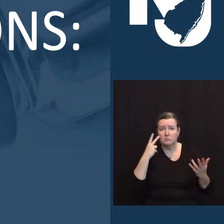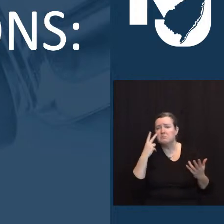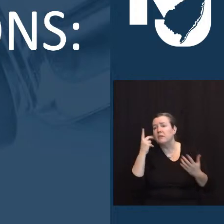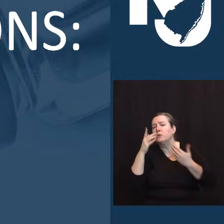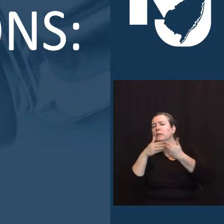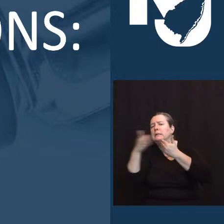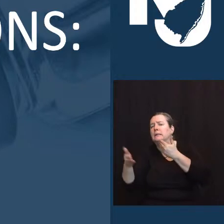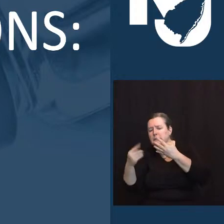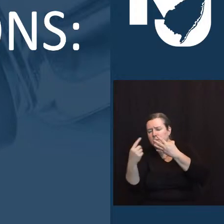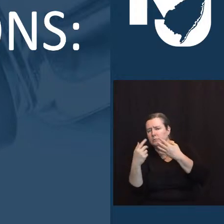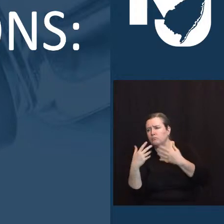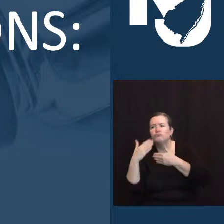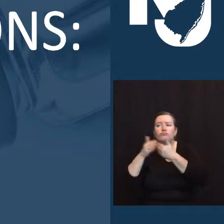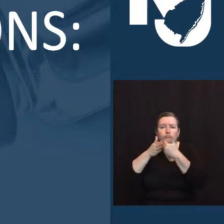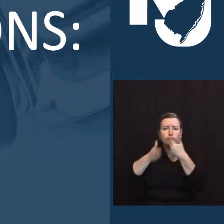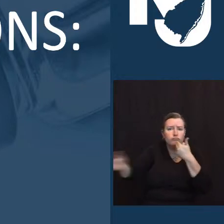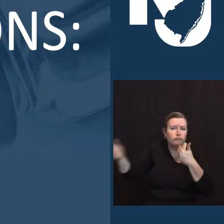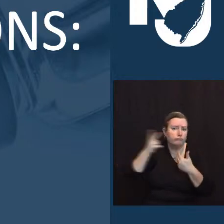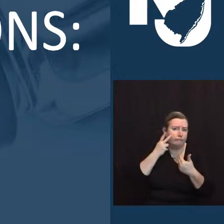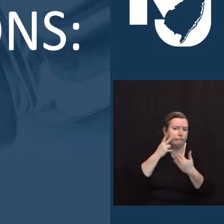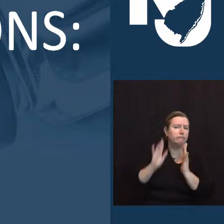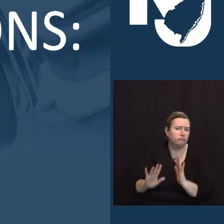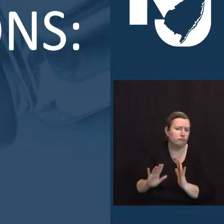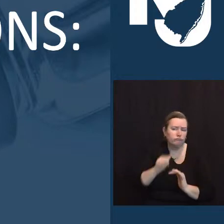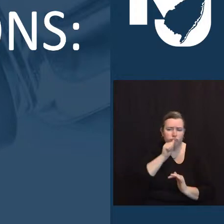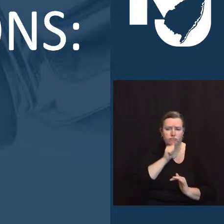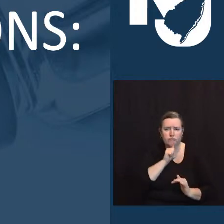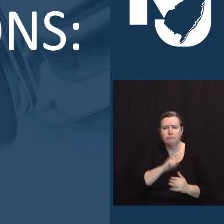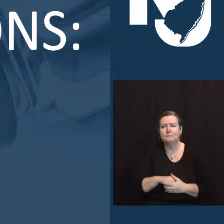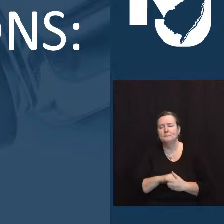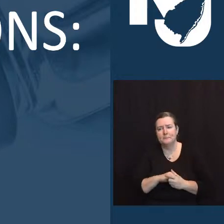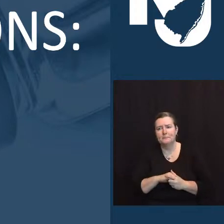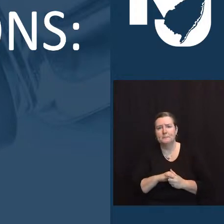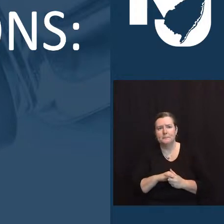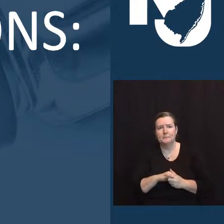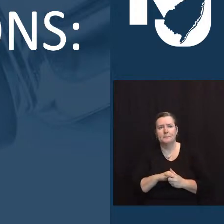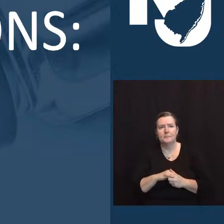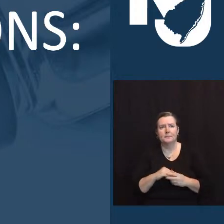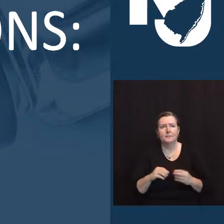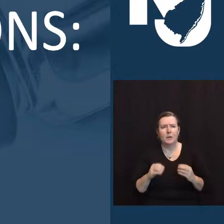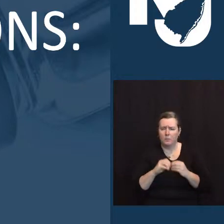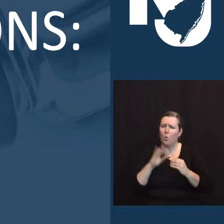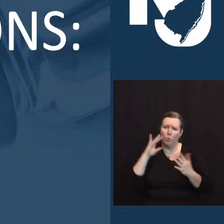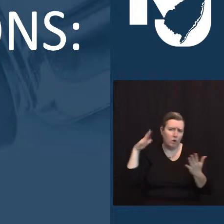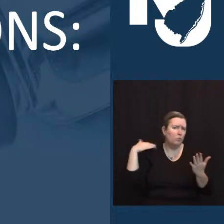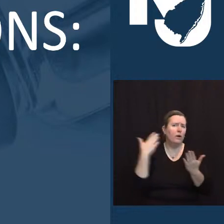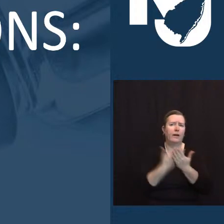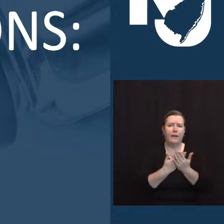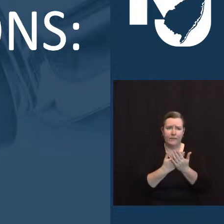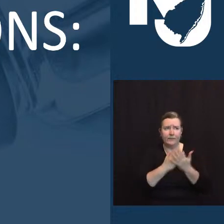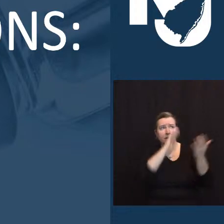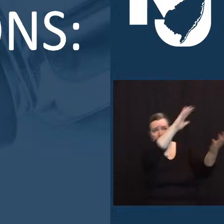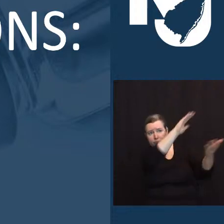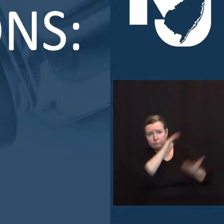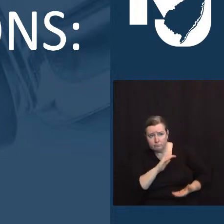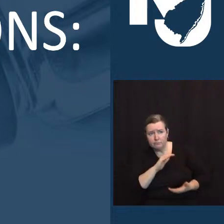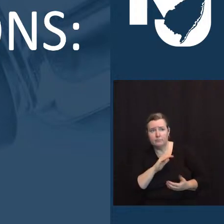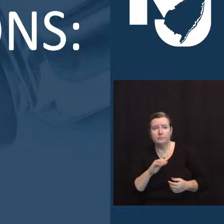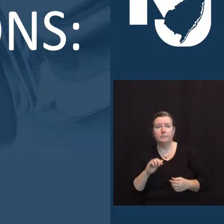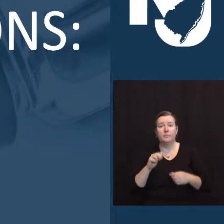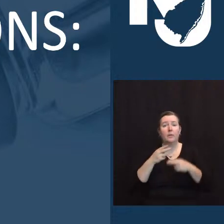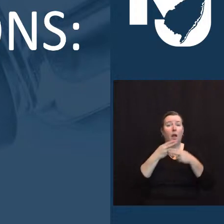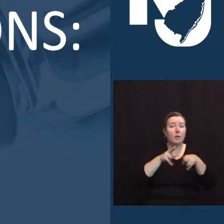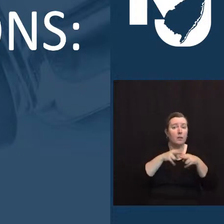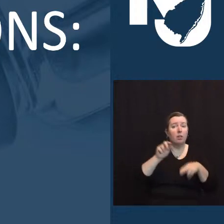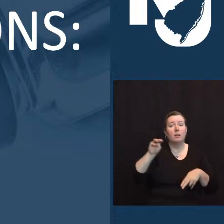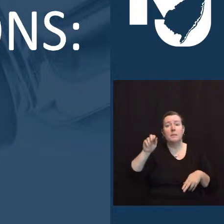breakout supplies in April and May. And you heard President Biden yesterday say that every adult American who wants a